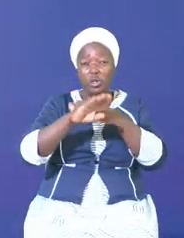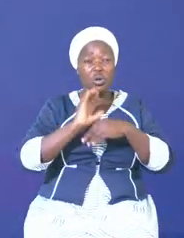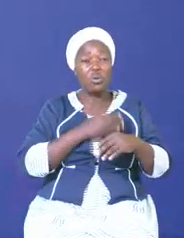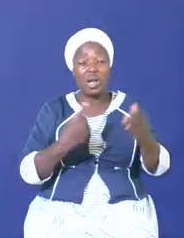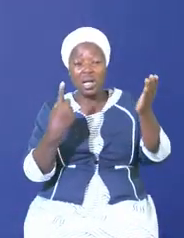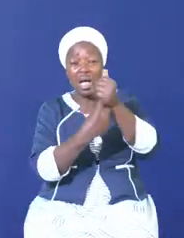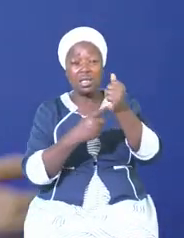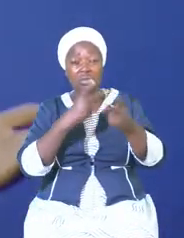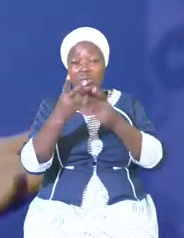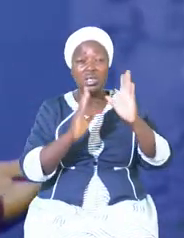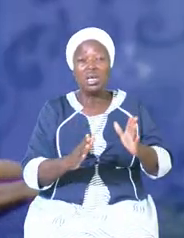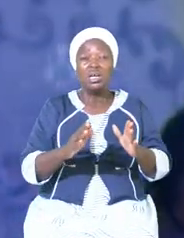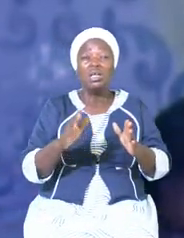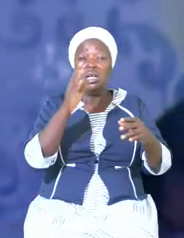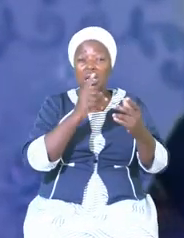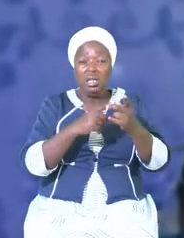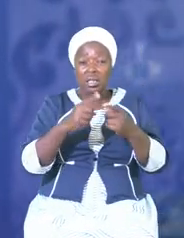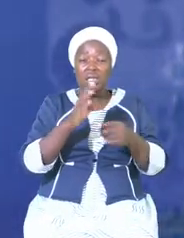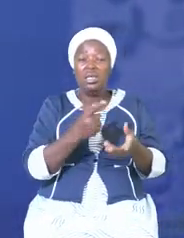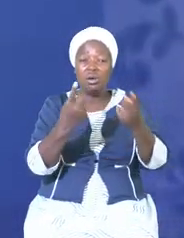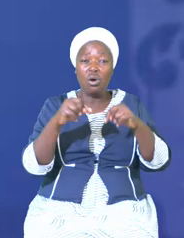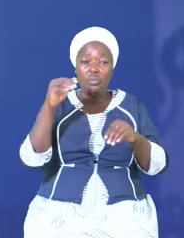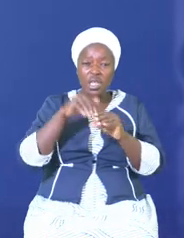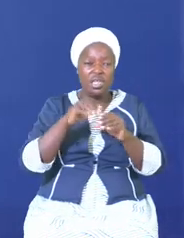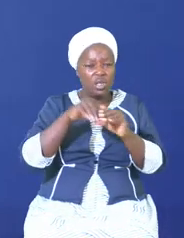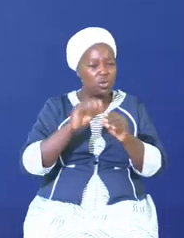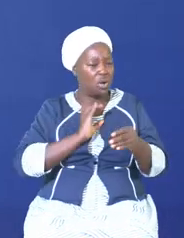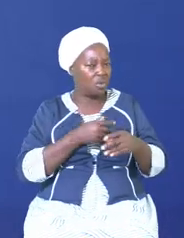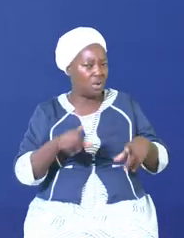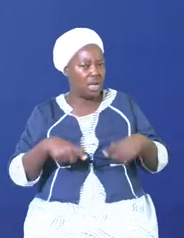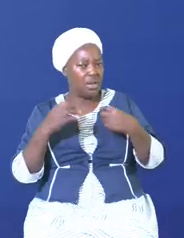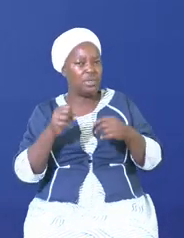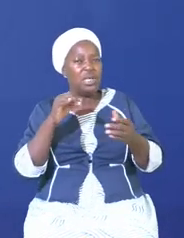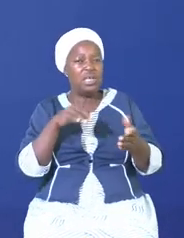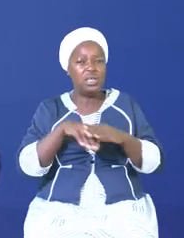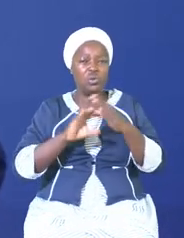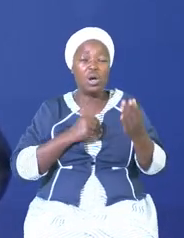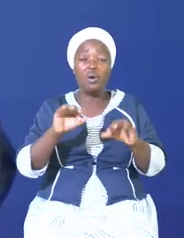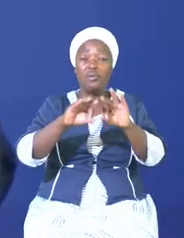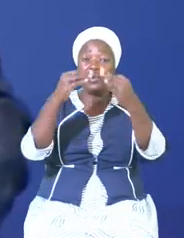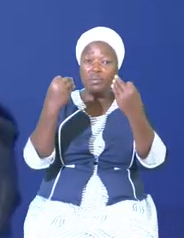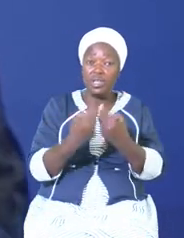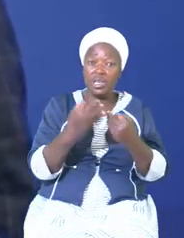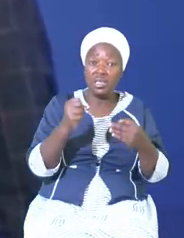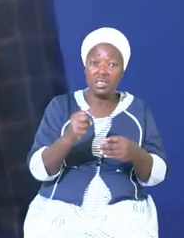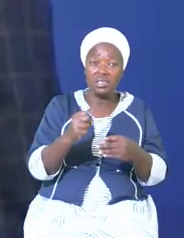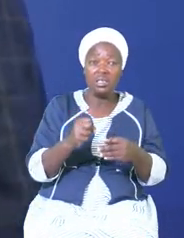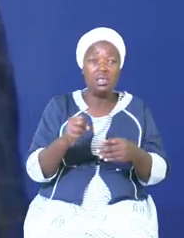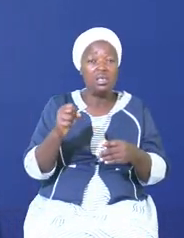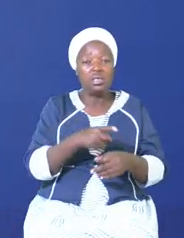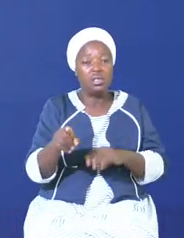strong strangers, and they come in into our lives, into our families, they do evil. But